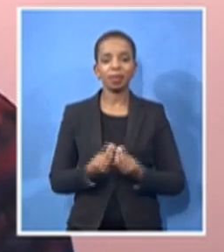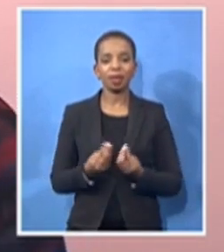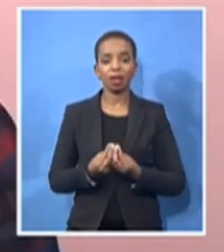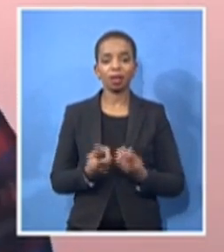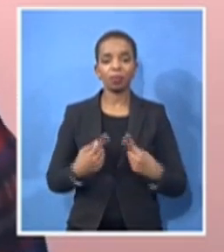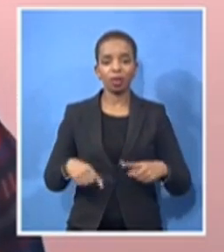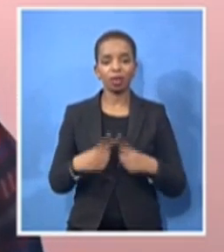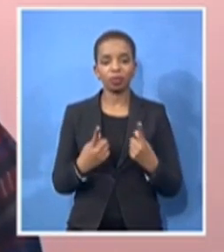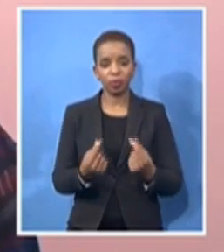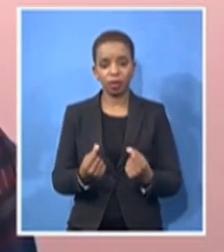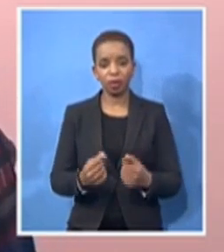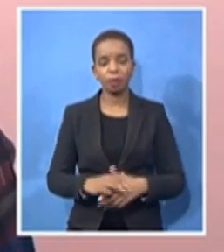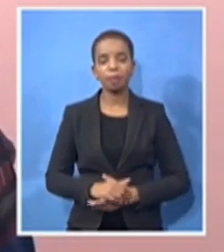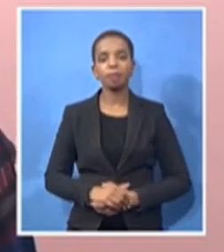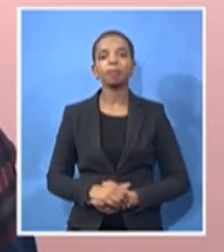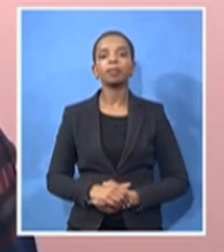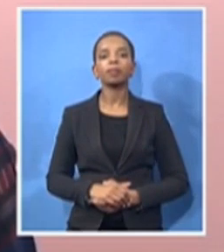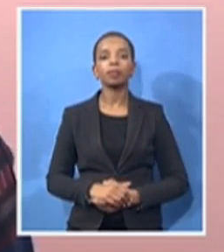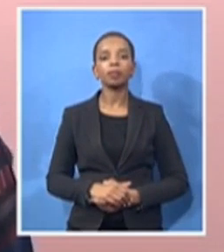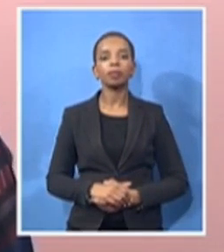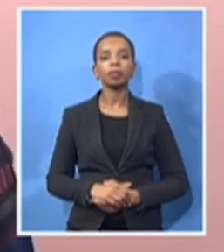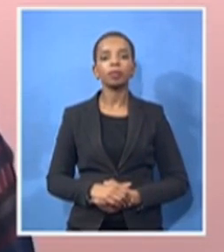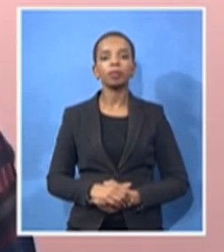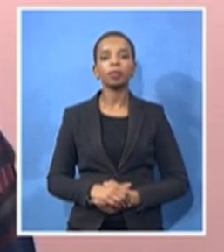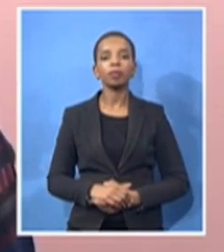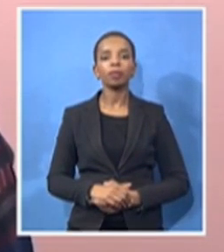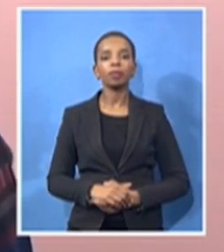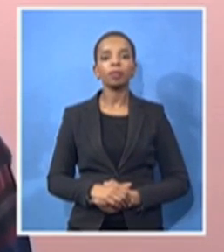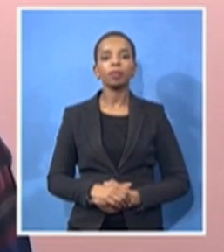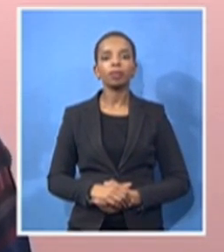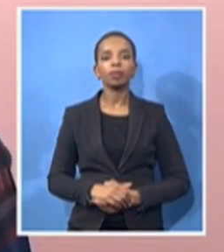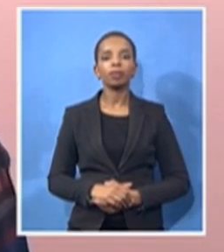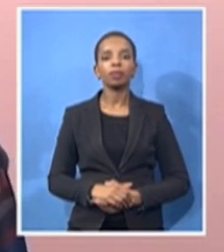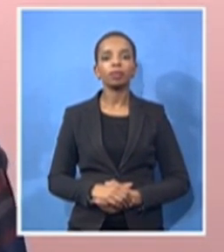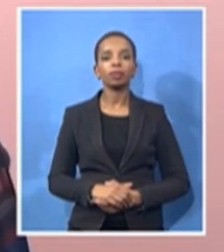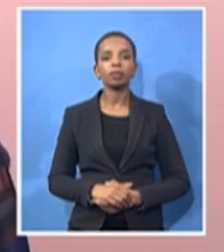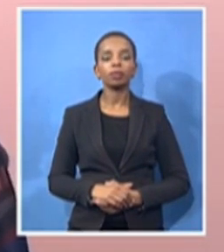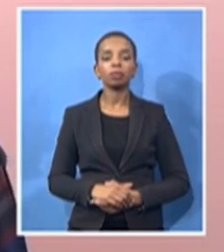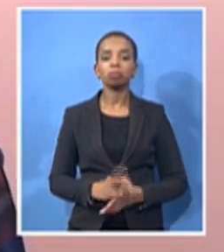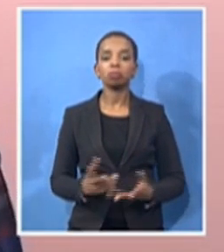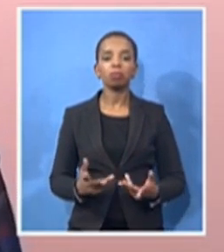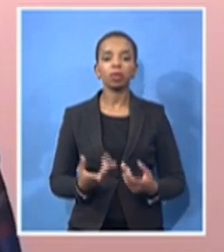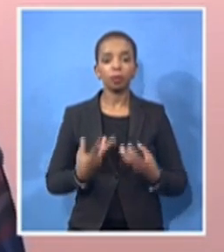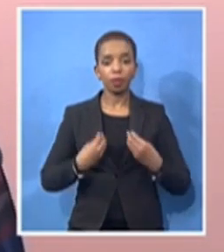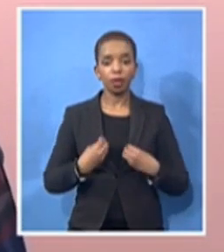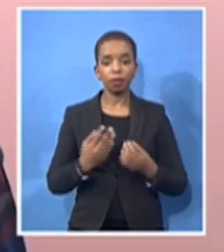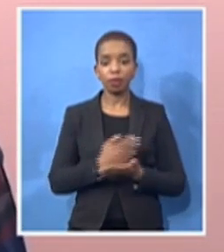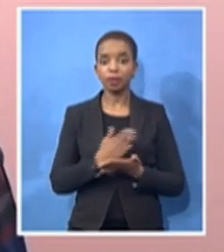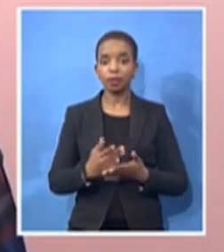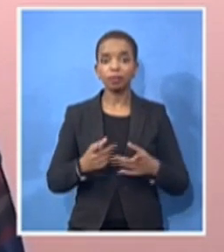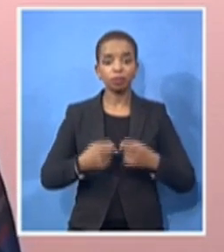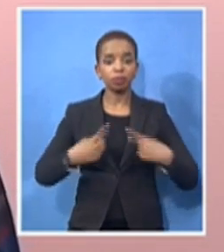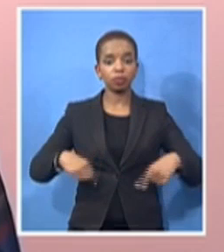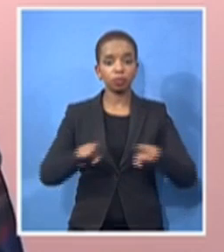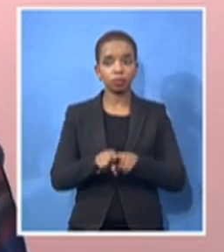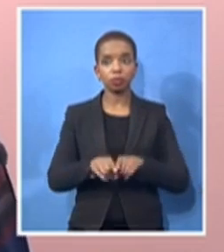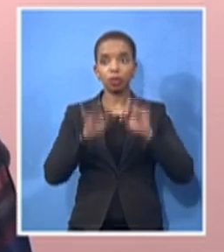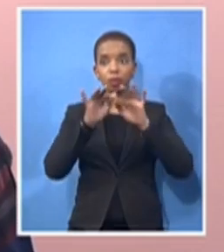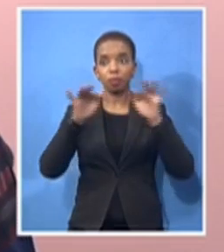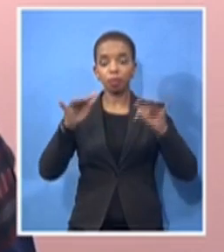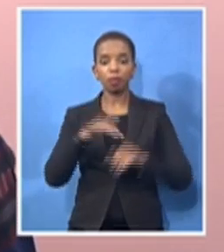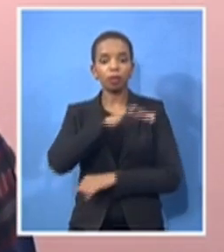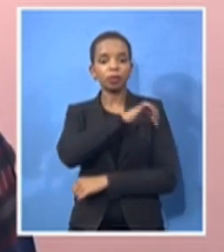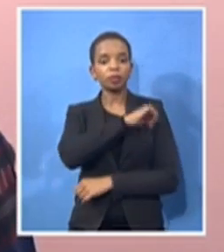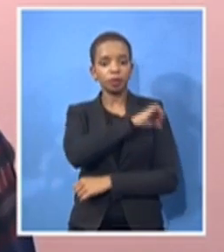Minister, we have some of our public hospitals where we are using alternative building